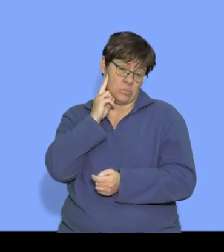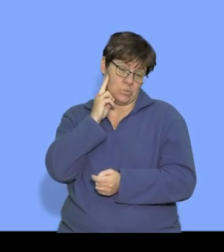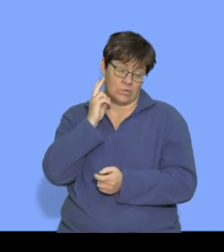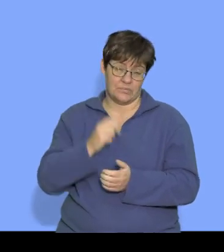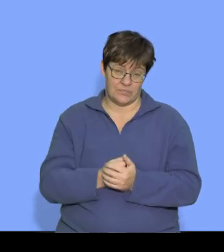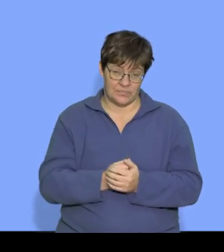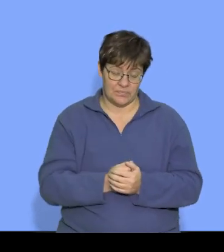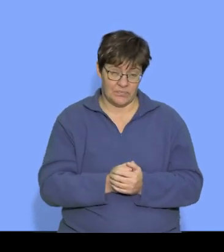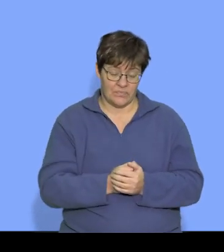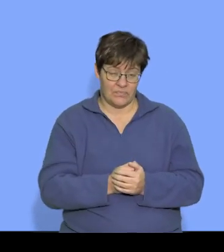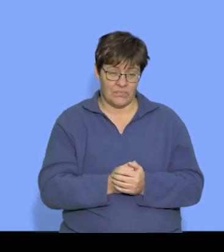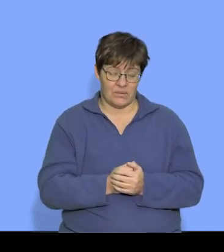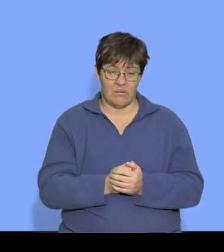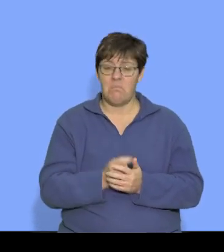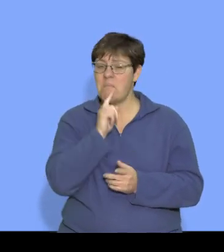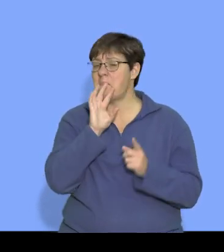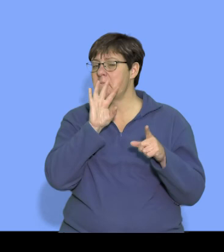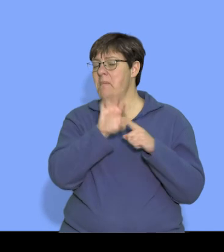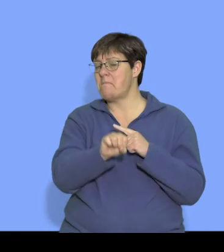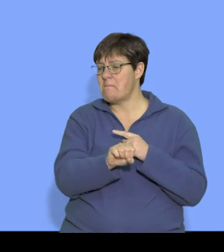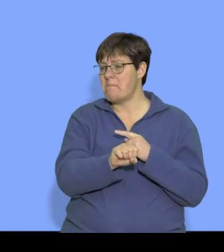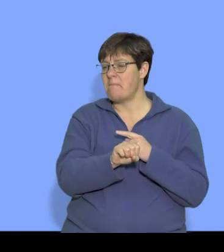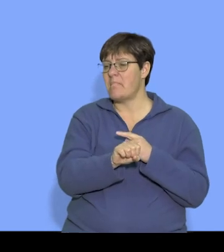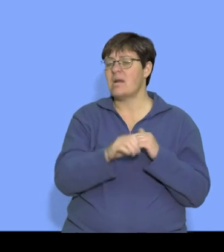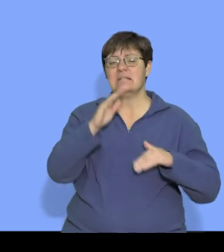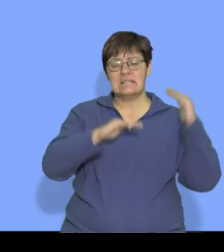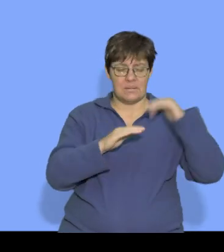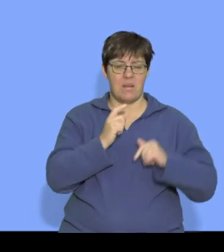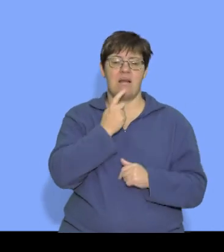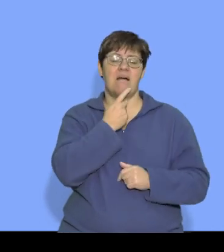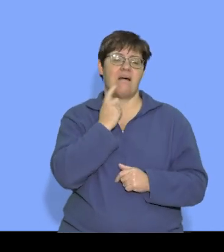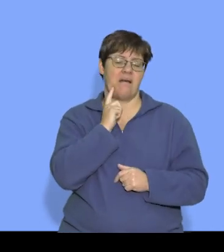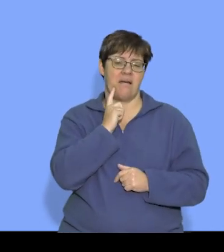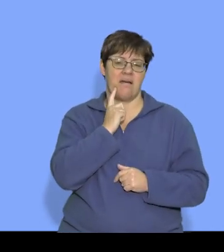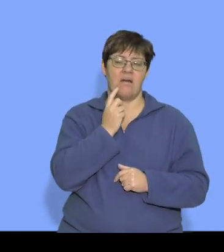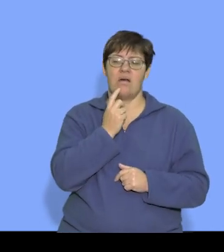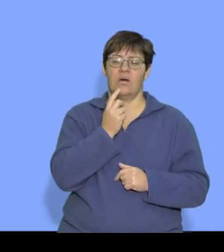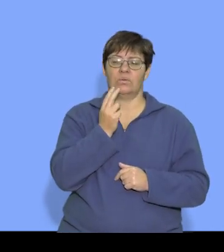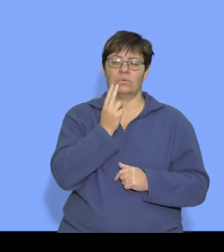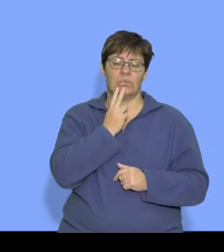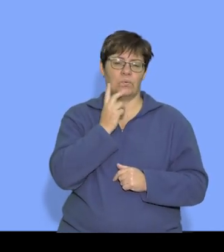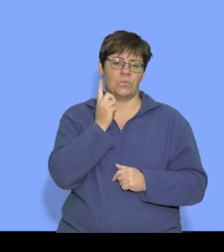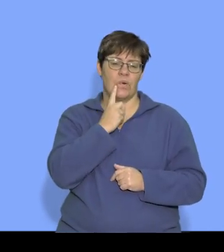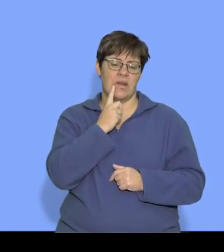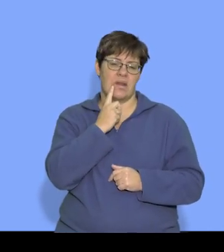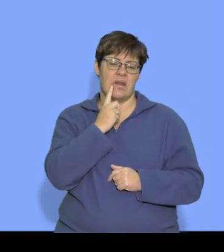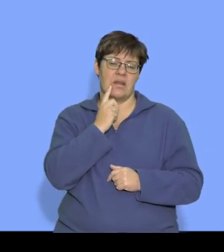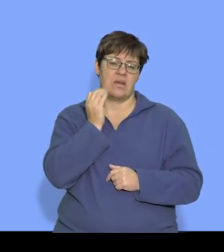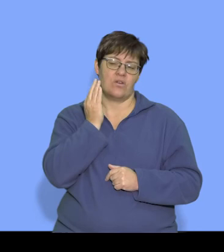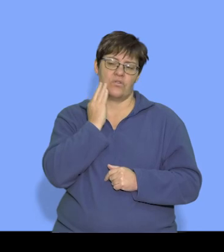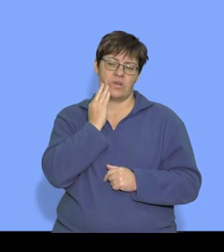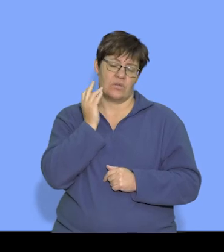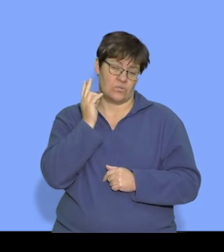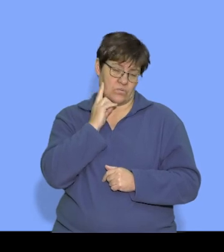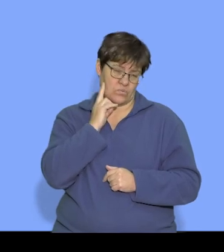premolars, and 2 molars. And essentially, we find that it has a similar arrangement on the lower jaw. Humans also